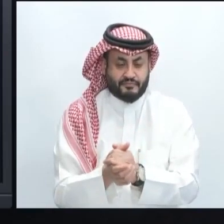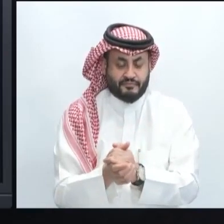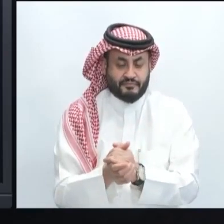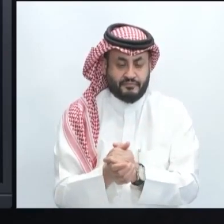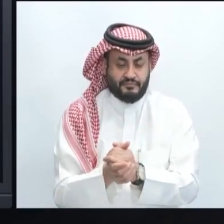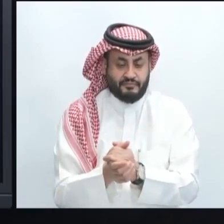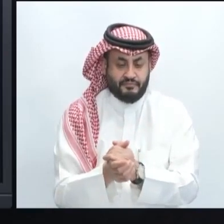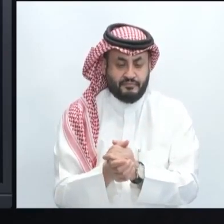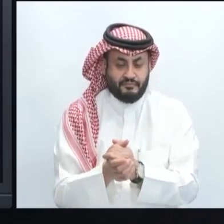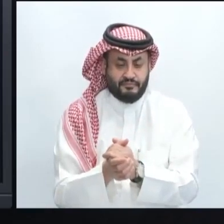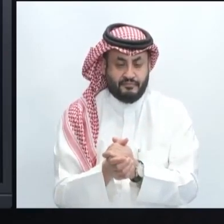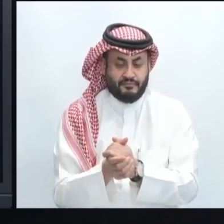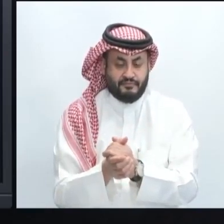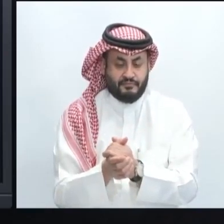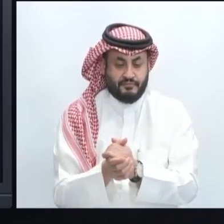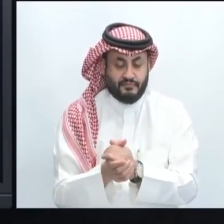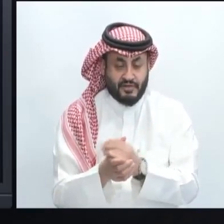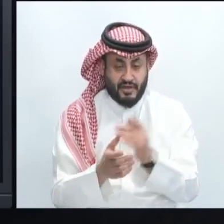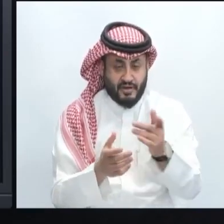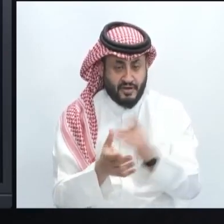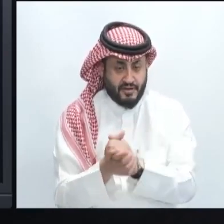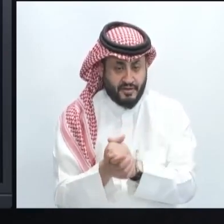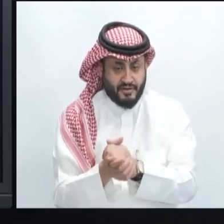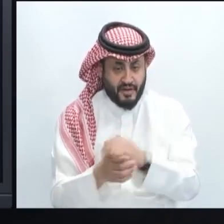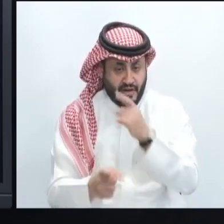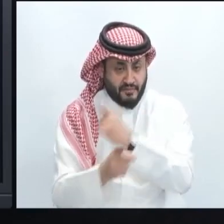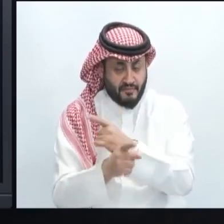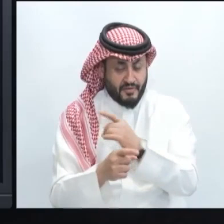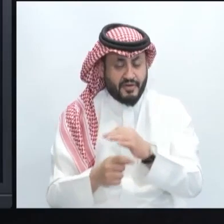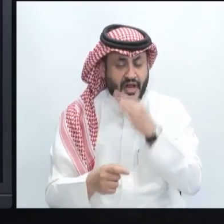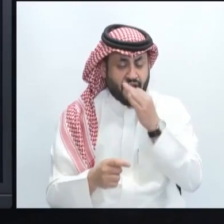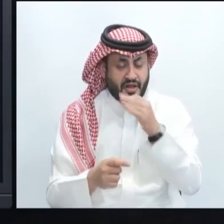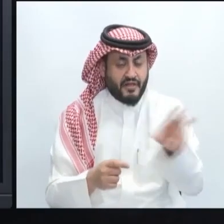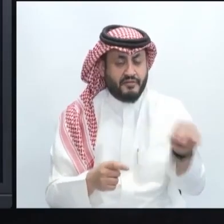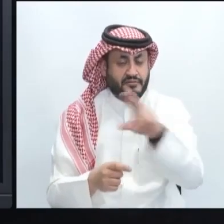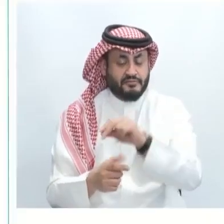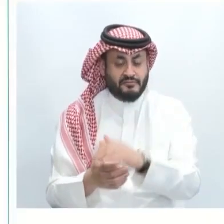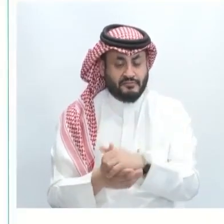to say the words and I would like you to repeat after me.